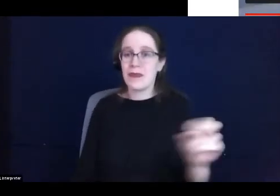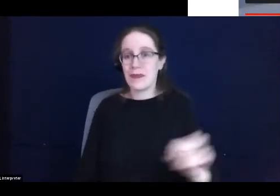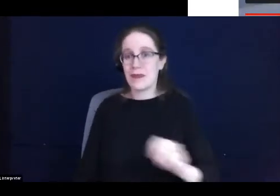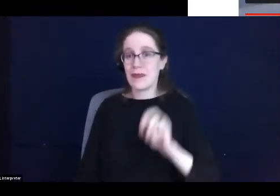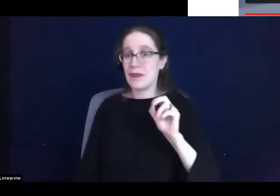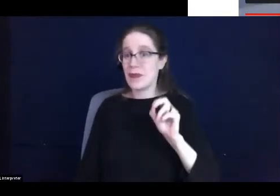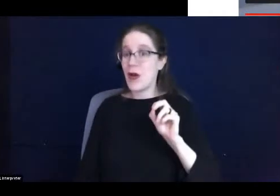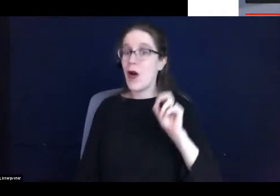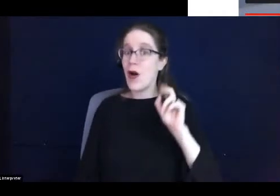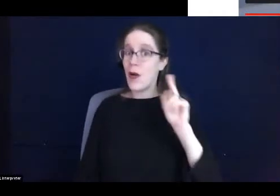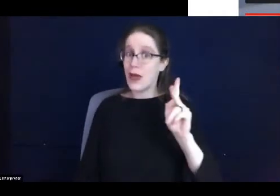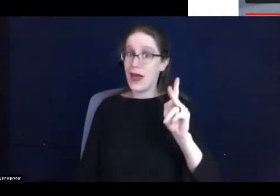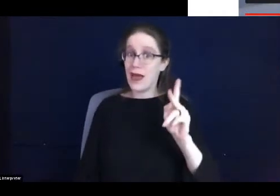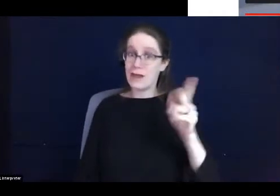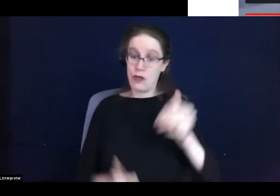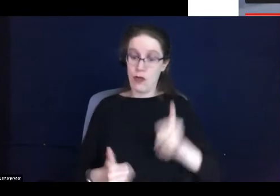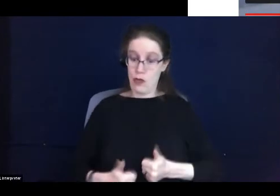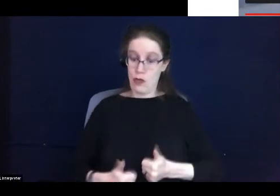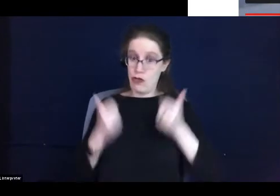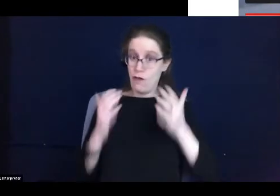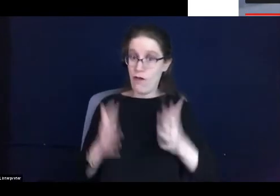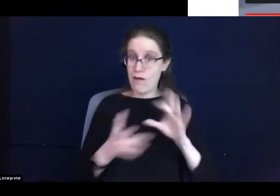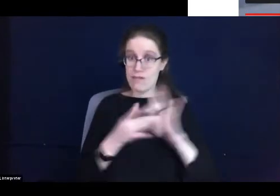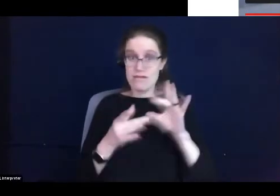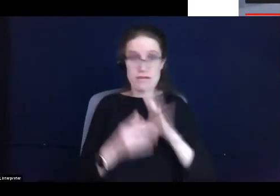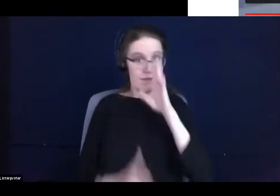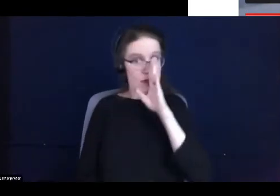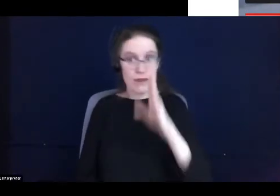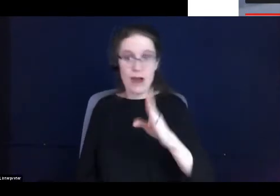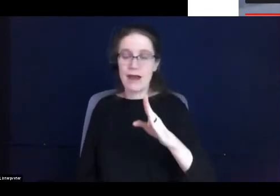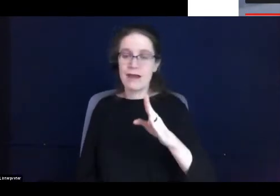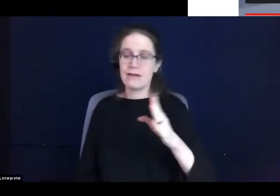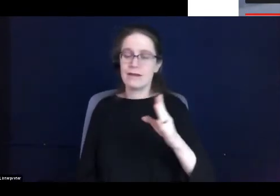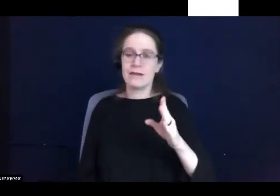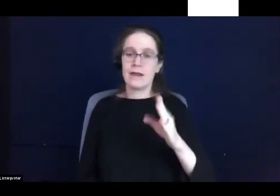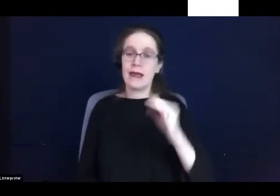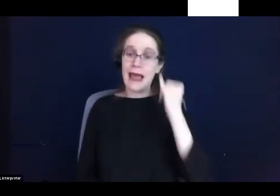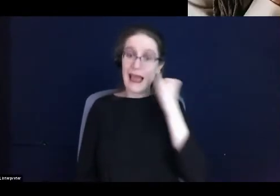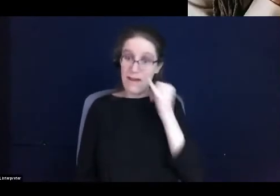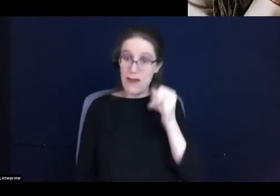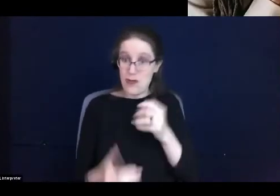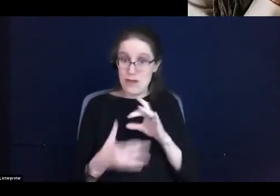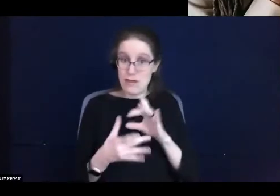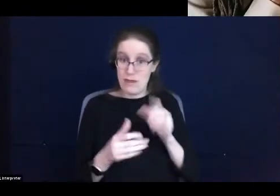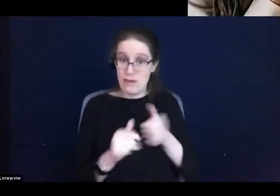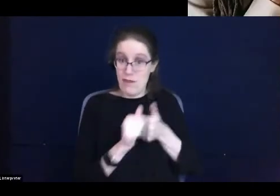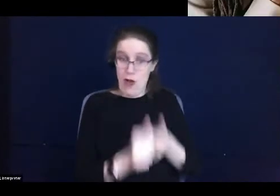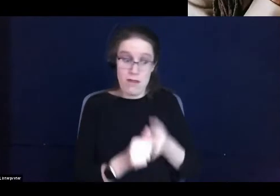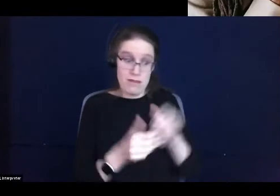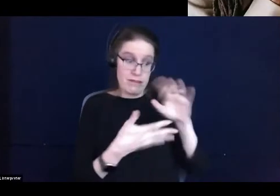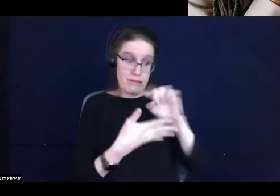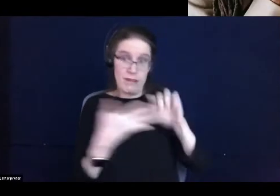from survivors, or something that can be said, actually verbalized, that can be helpful.